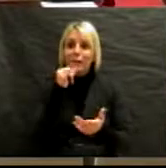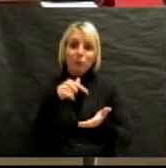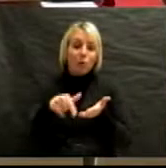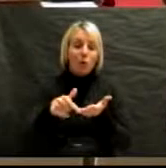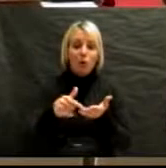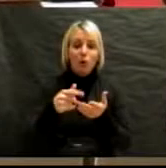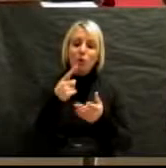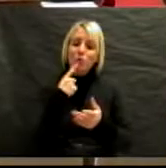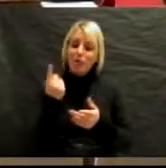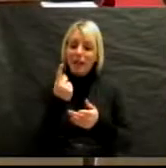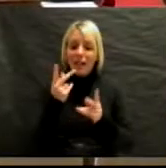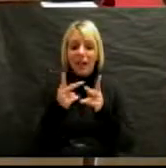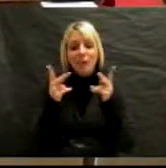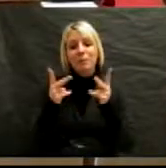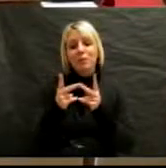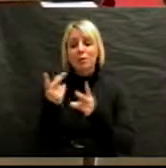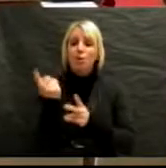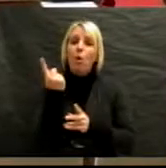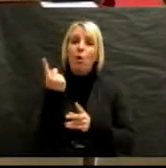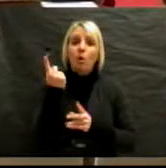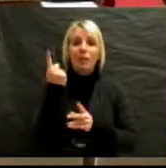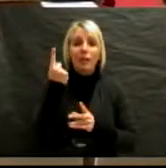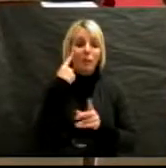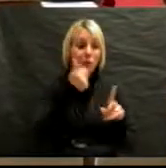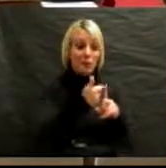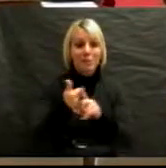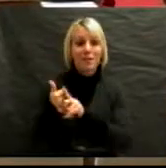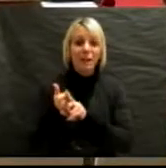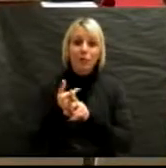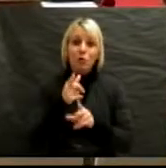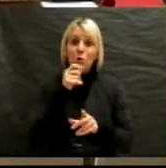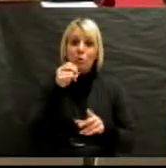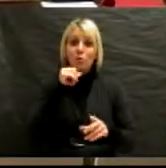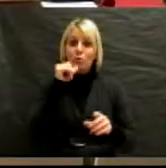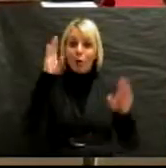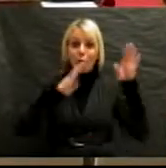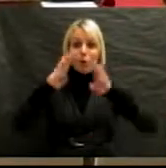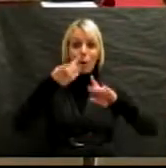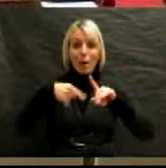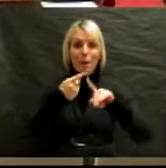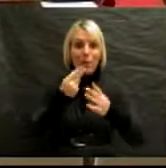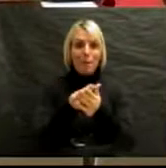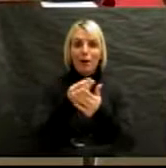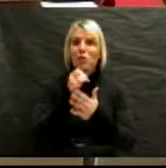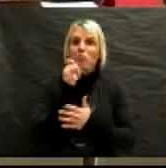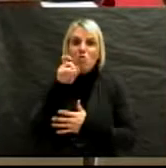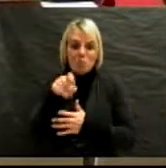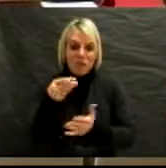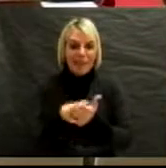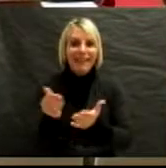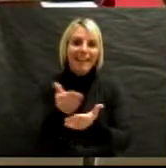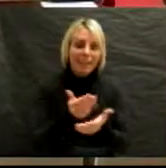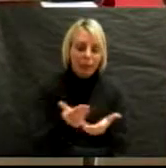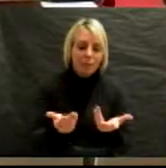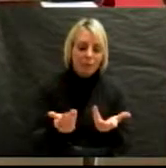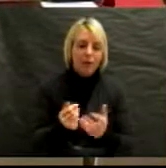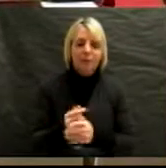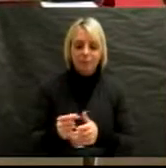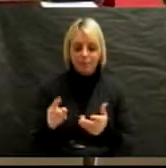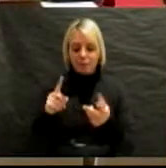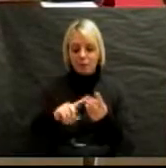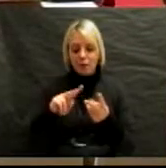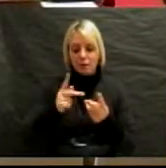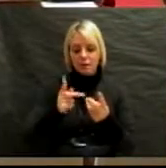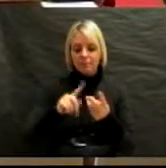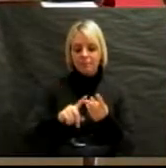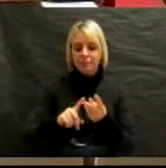think we want to set that precedent. I'd also say, I think being on the board has expectations with it. And